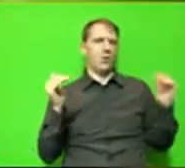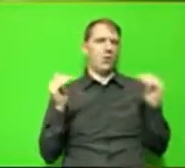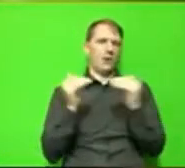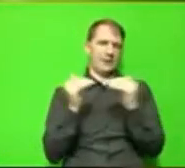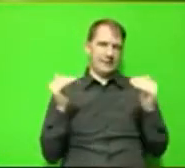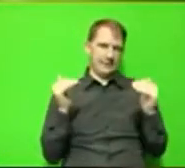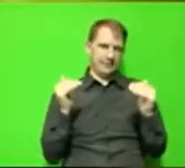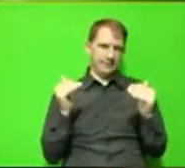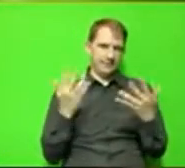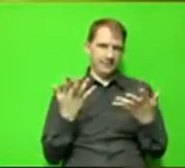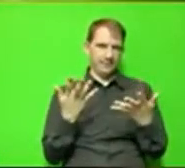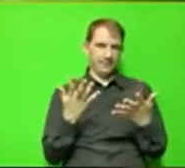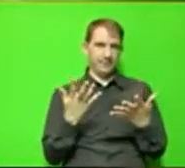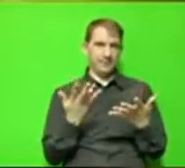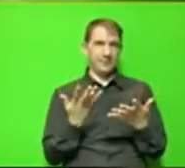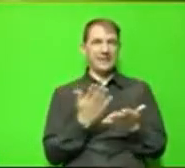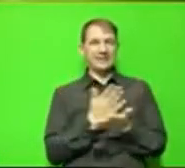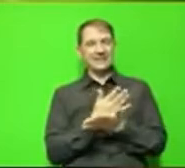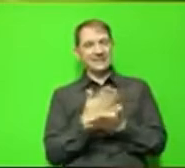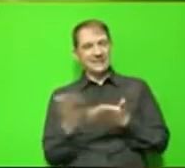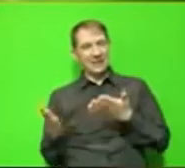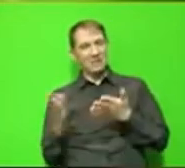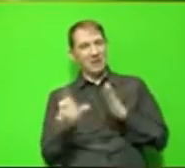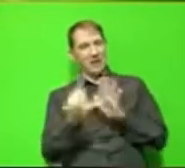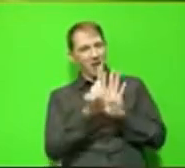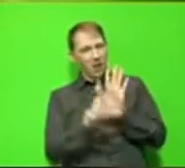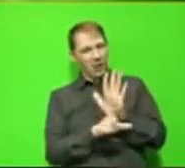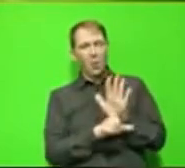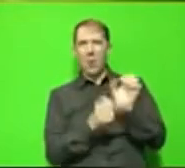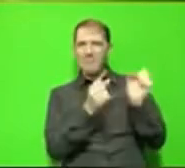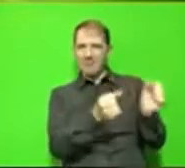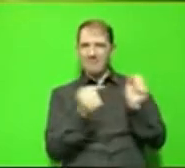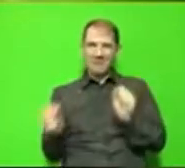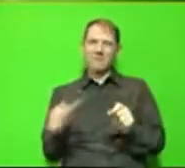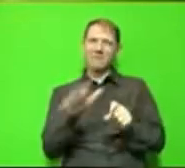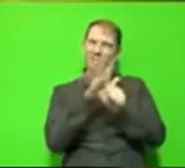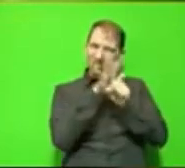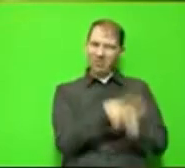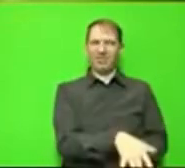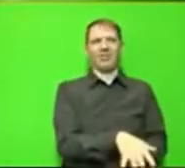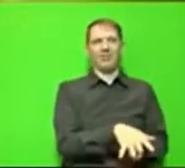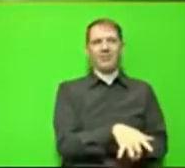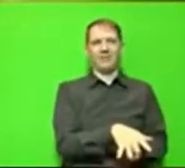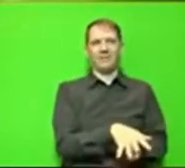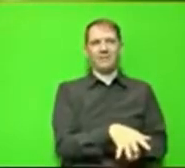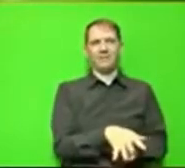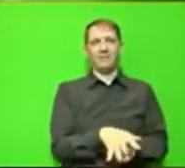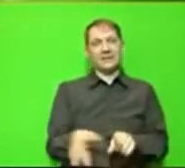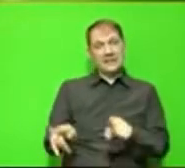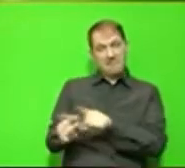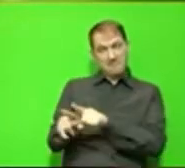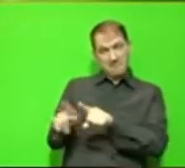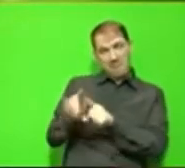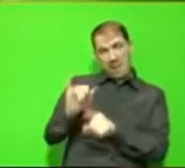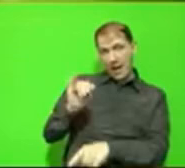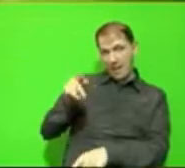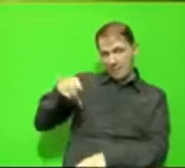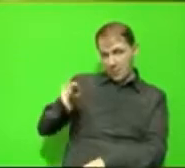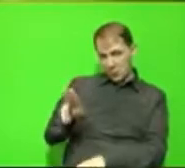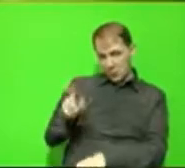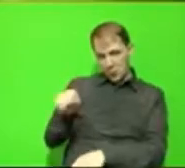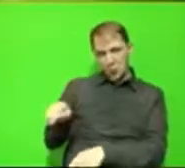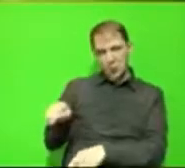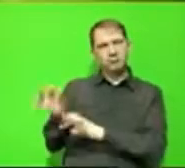progress, discriminatory laws continue to hinder gender inequality. Then, as the IPU had mentioned,